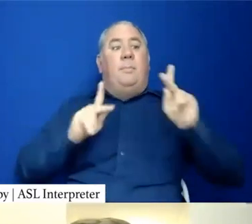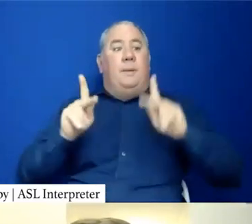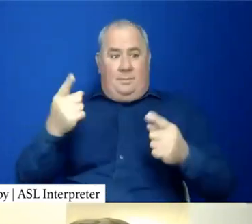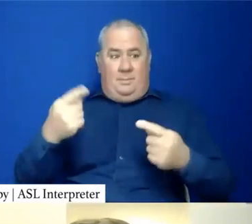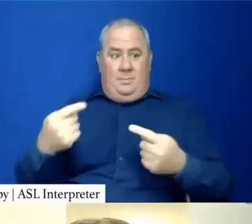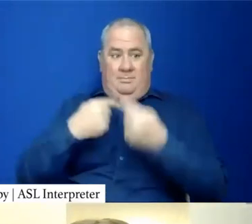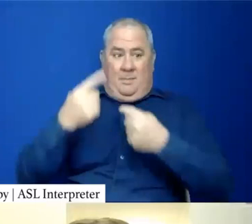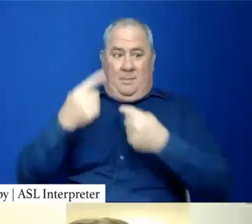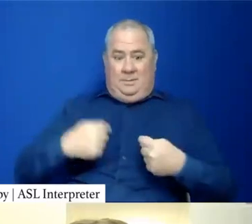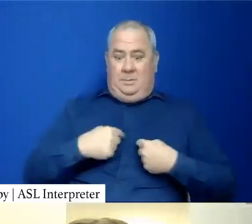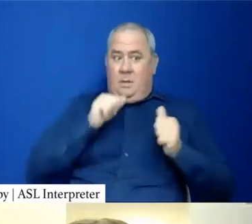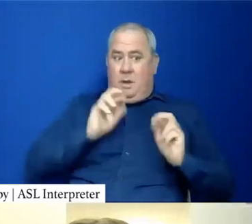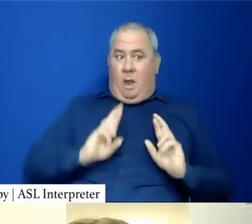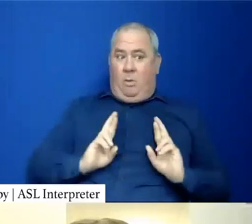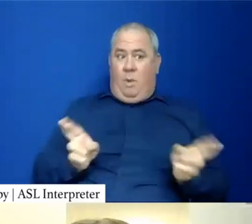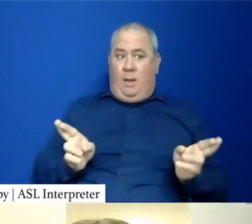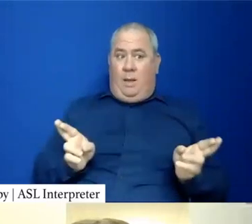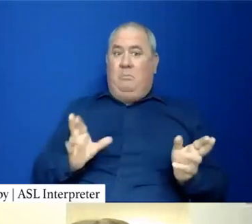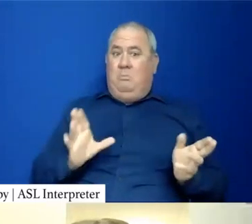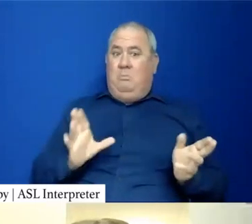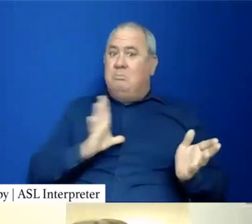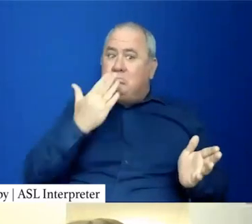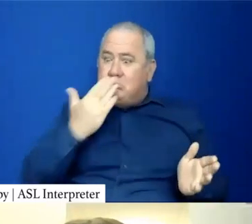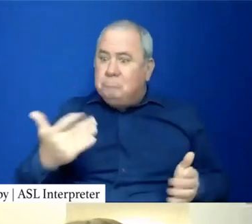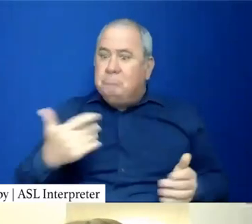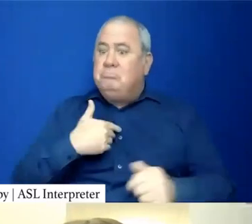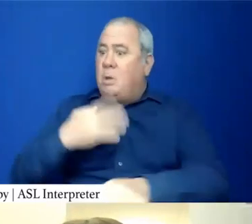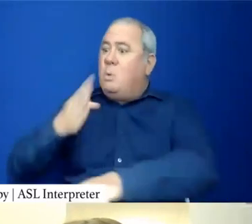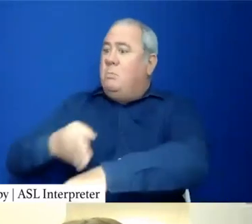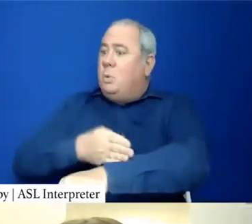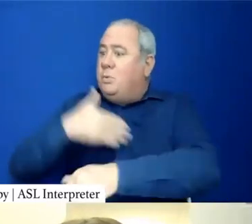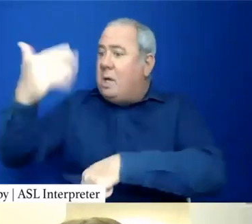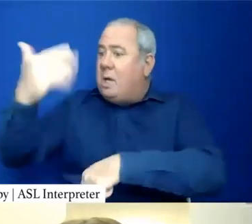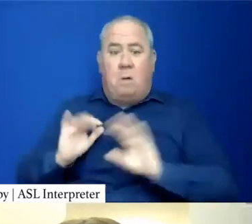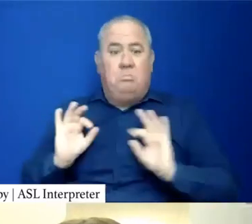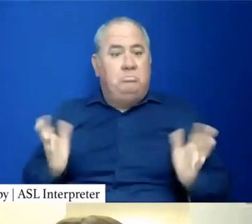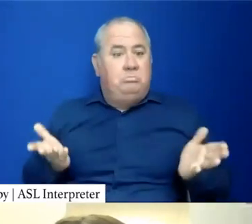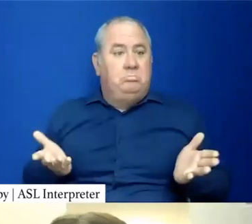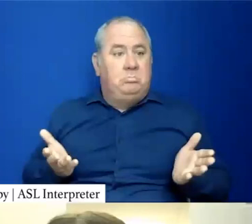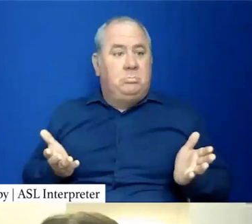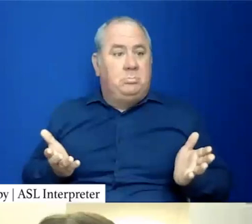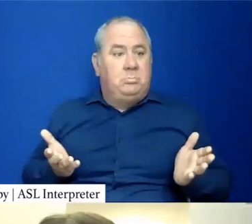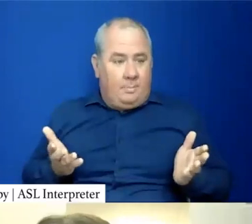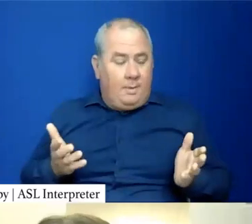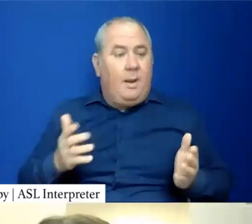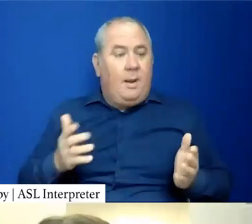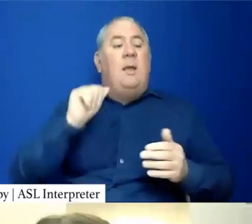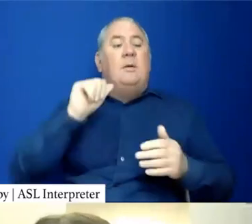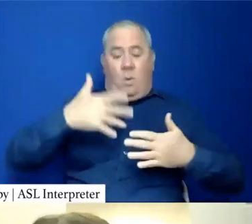And my act will get more together and I will be much better at the end of this. So